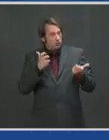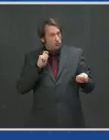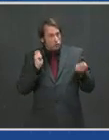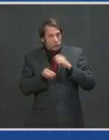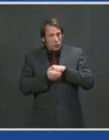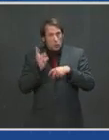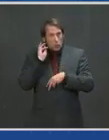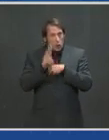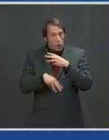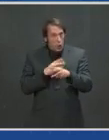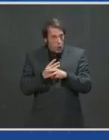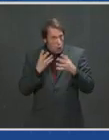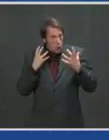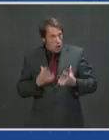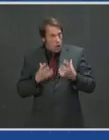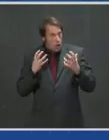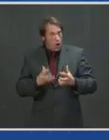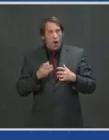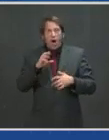travel 21,000 miles an hour.